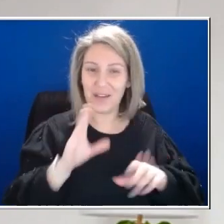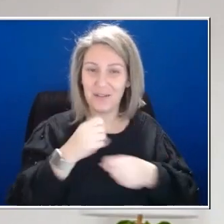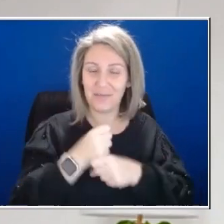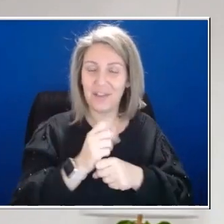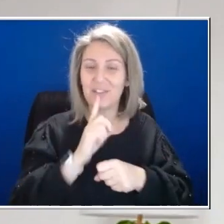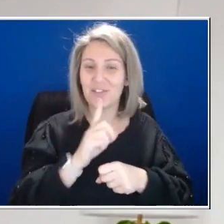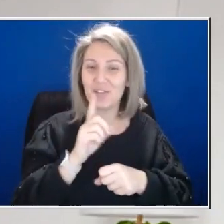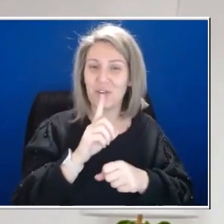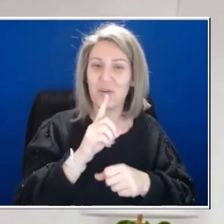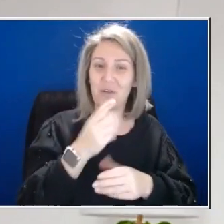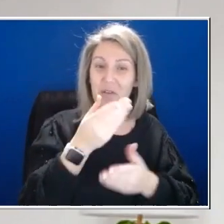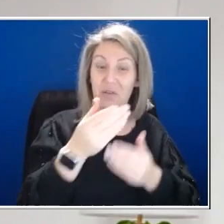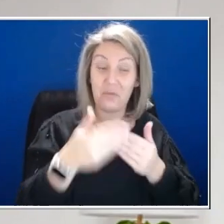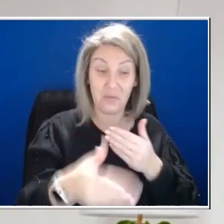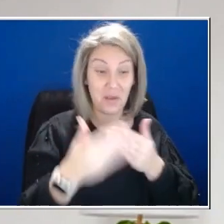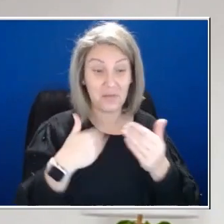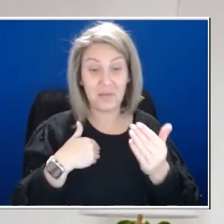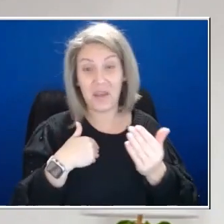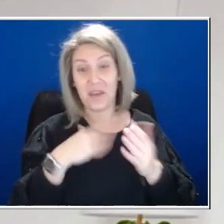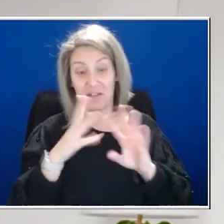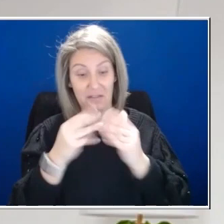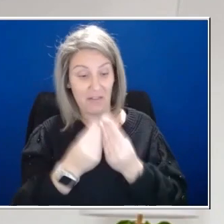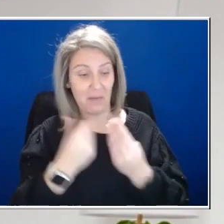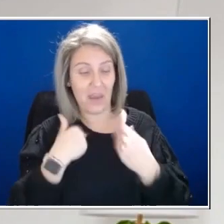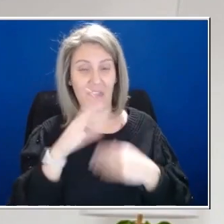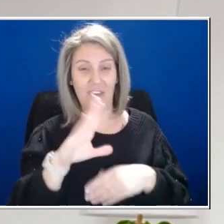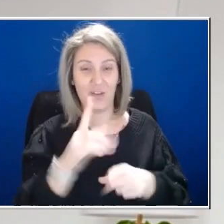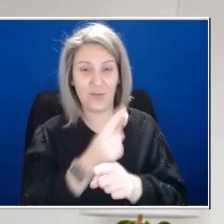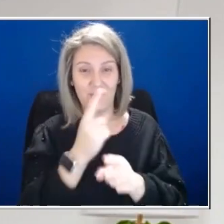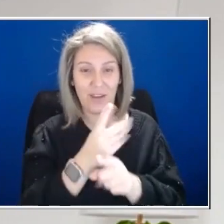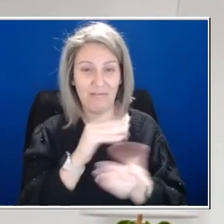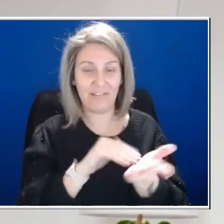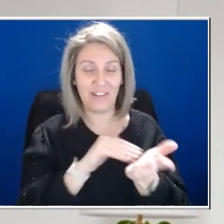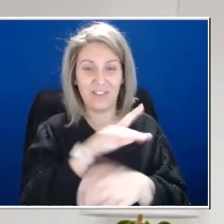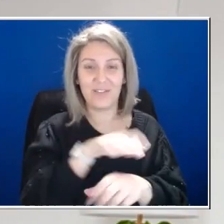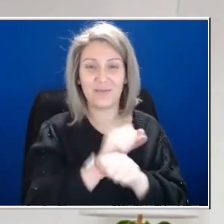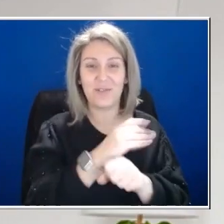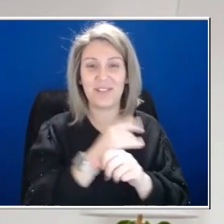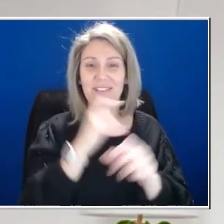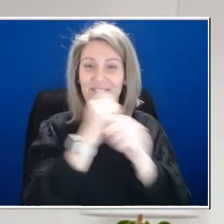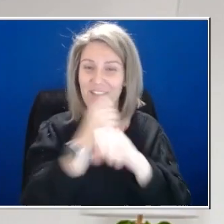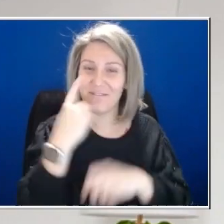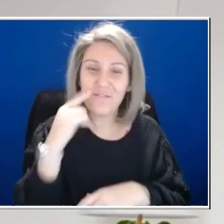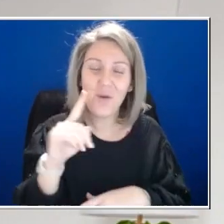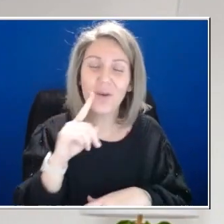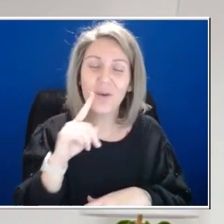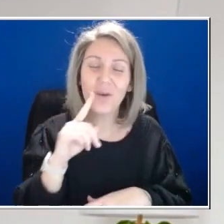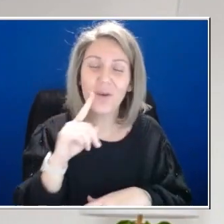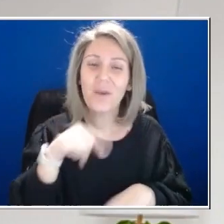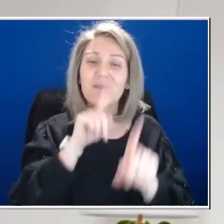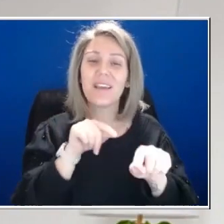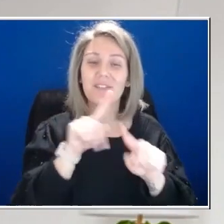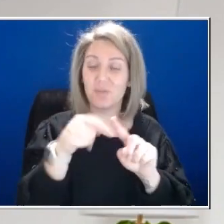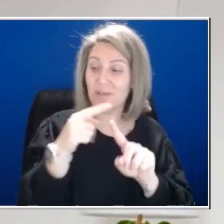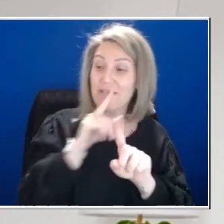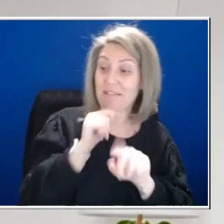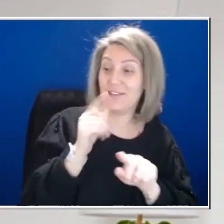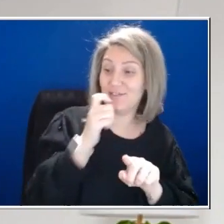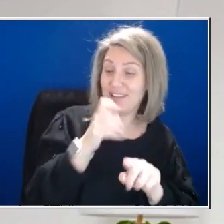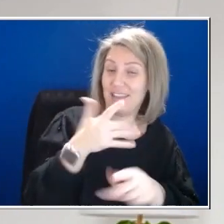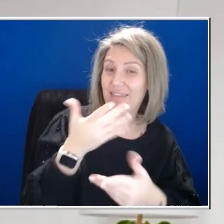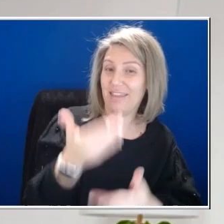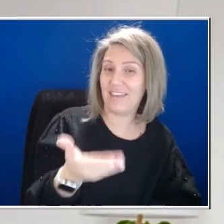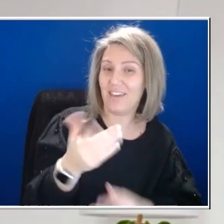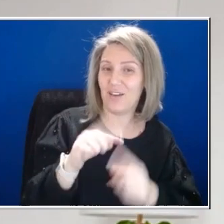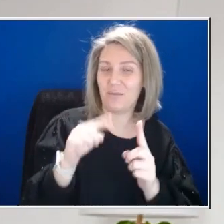of my family had their regular doctor's appointments and fighting for answers when answers weren't available. But I wasn't always